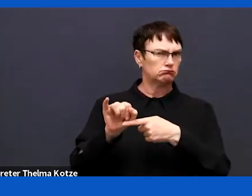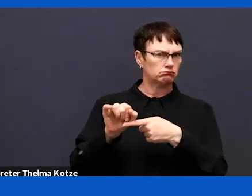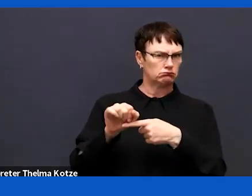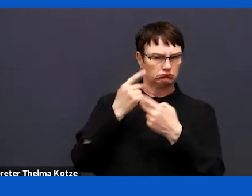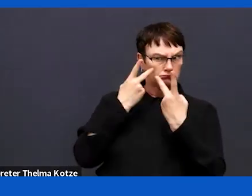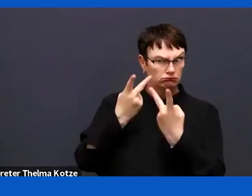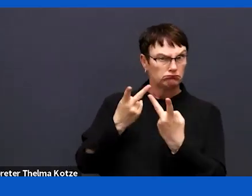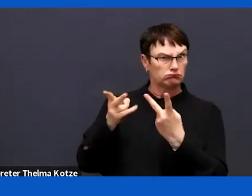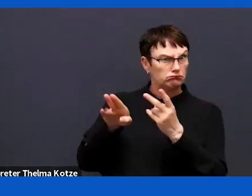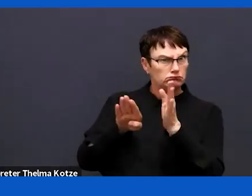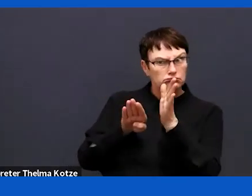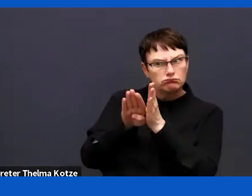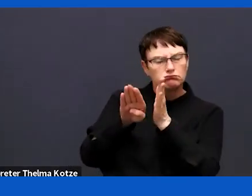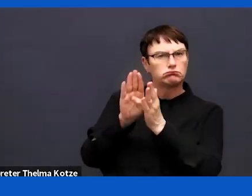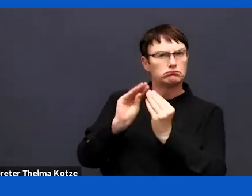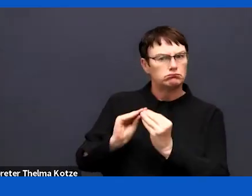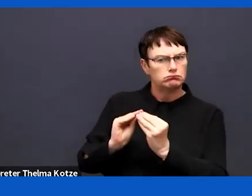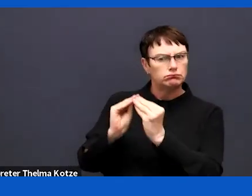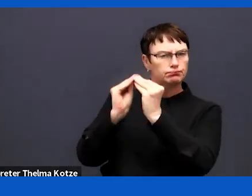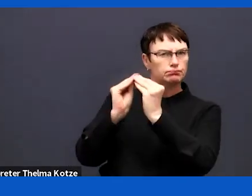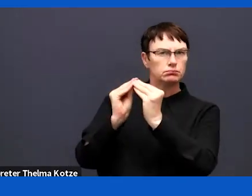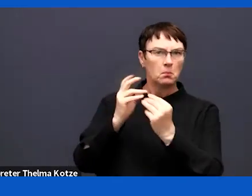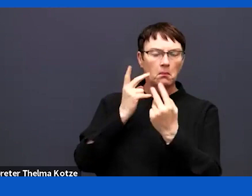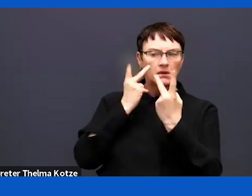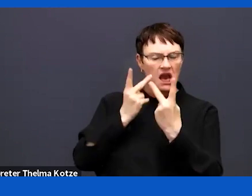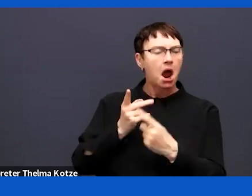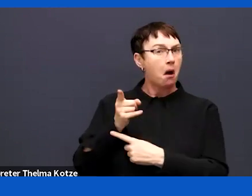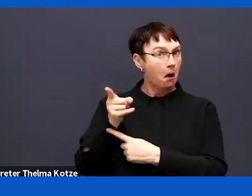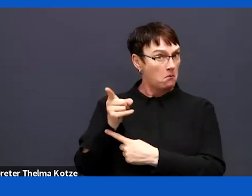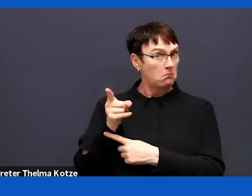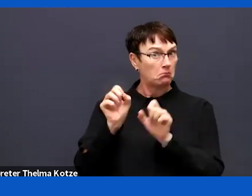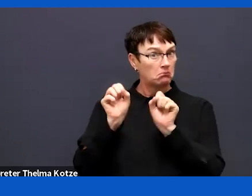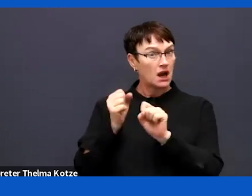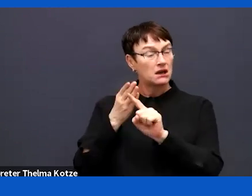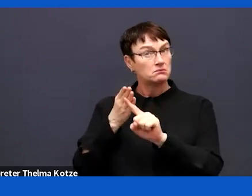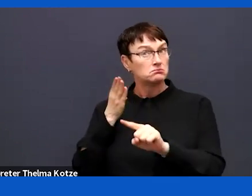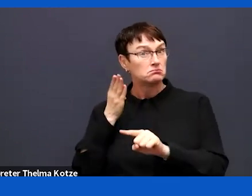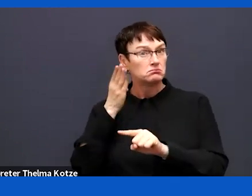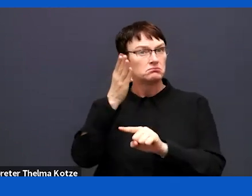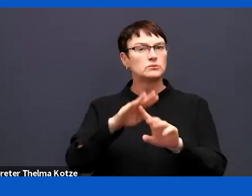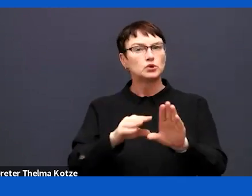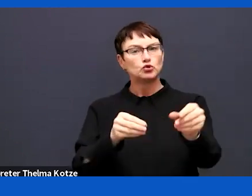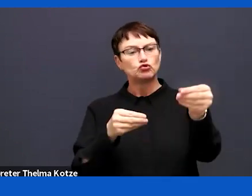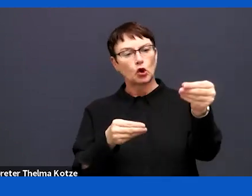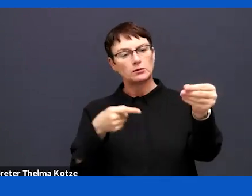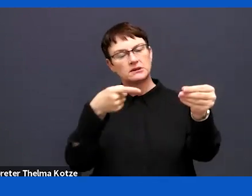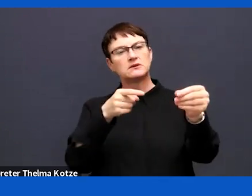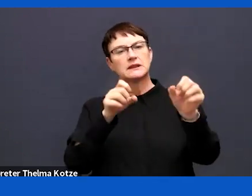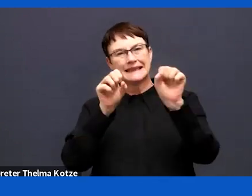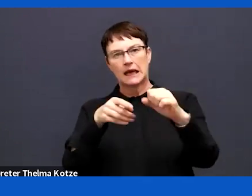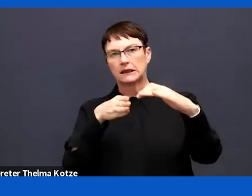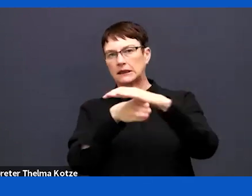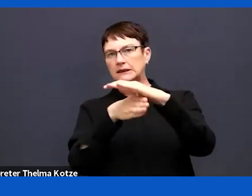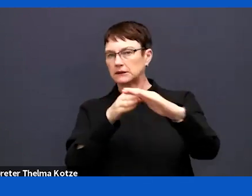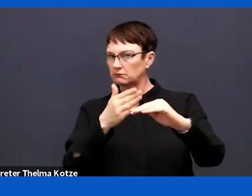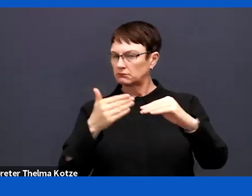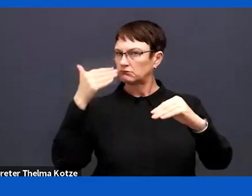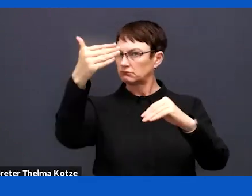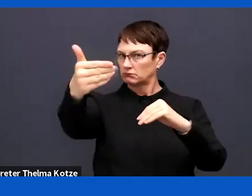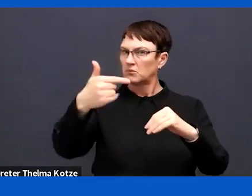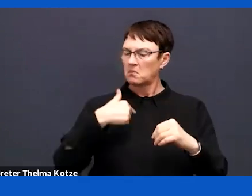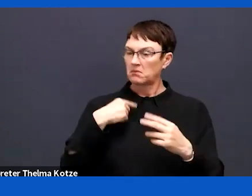the potential to have some real impact on the document accessibility space too. So if you look at the